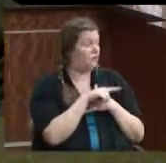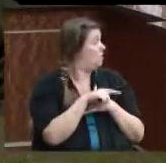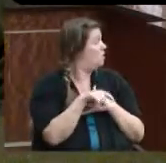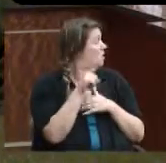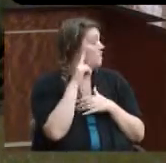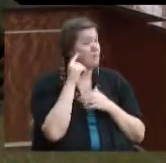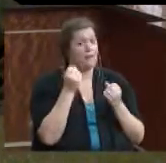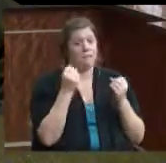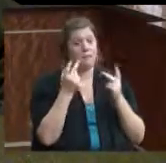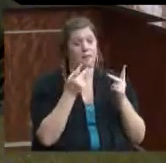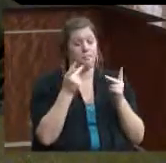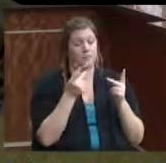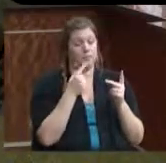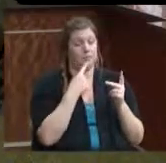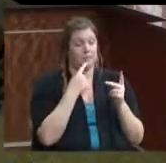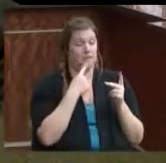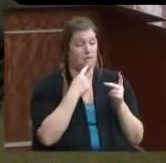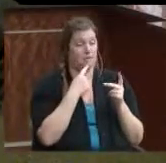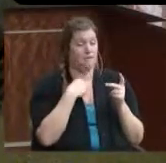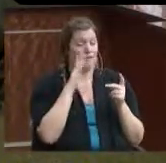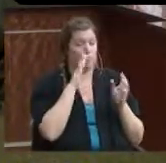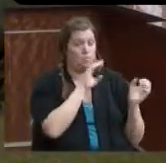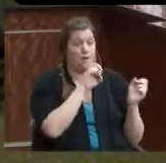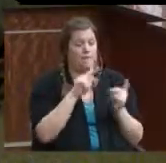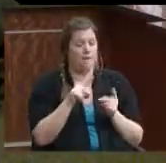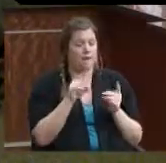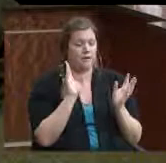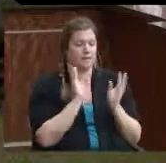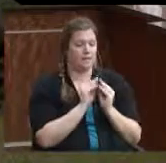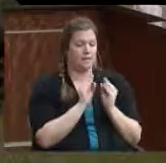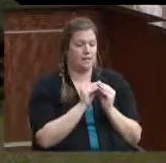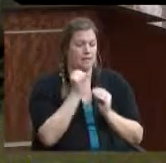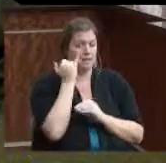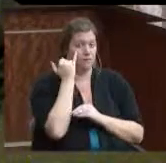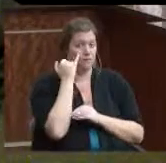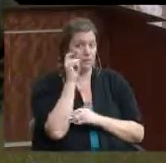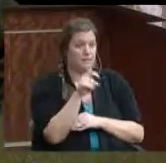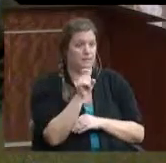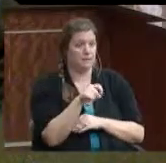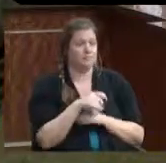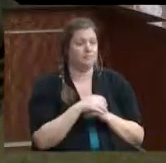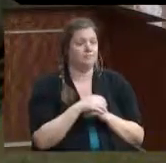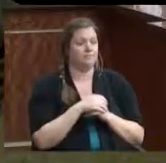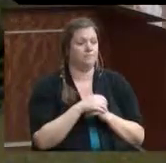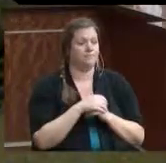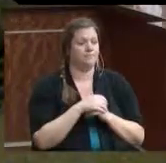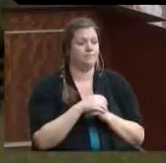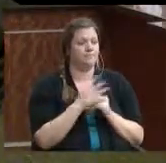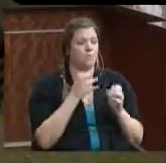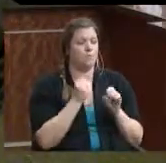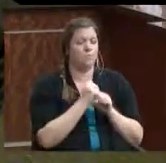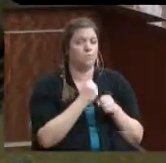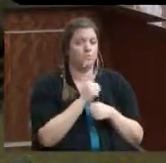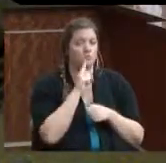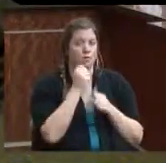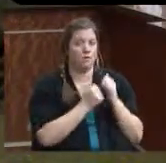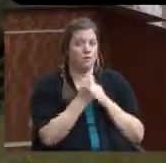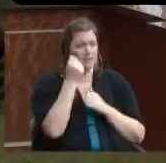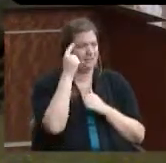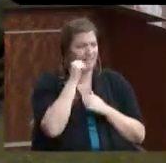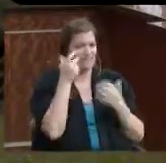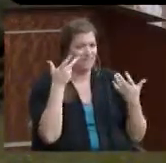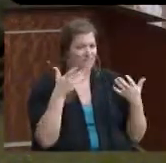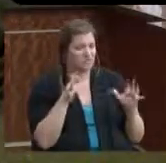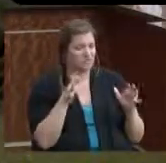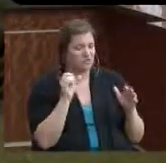think several did say that they would come back and meet if need be. So I just want to make sure everybody understands it's not a done deal.